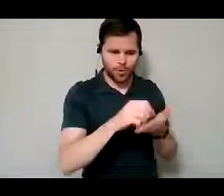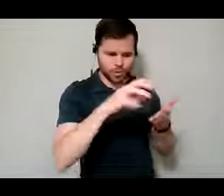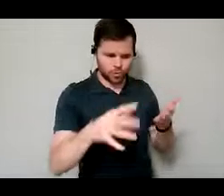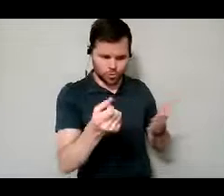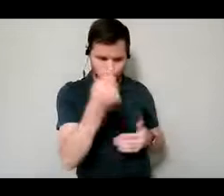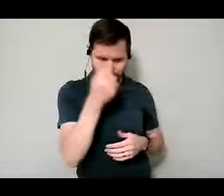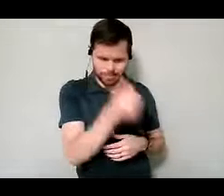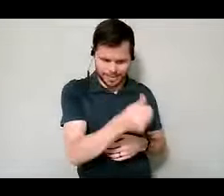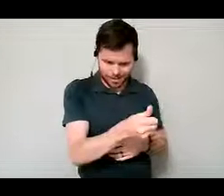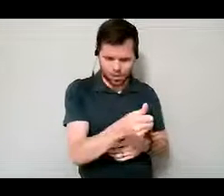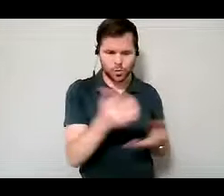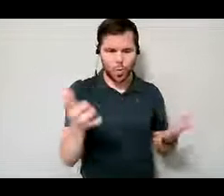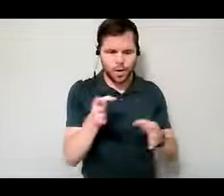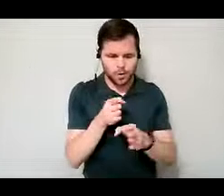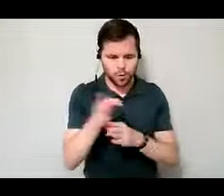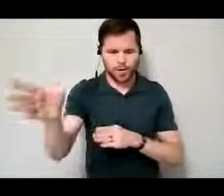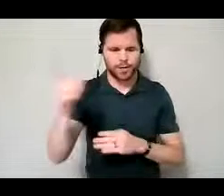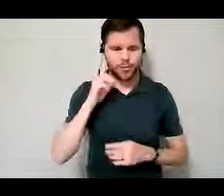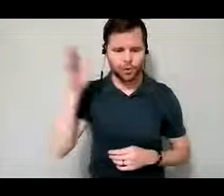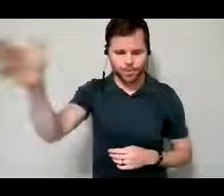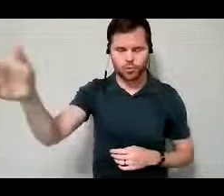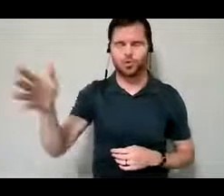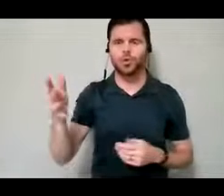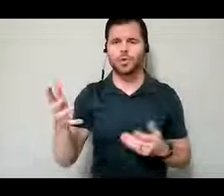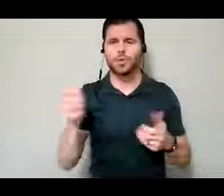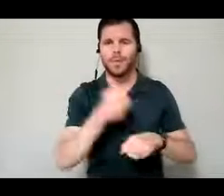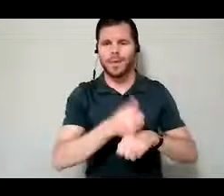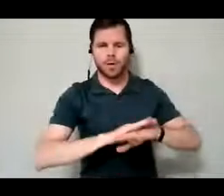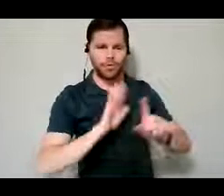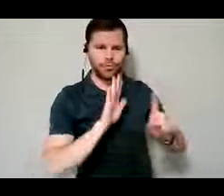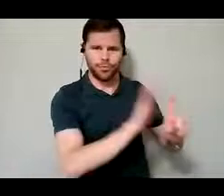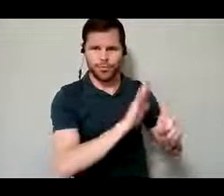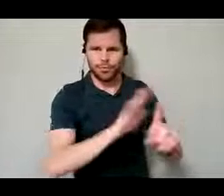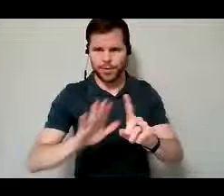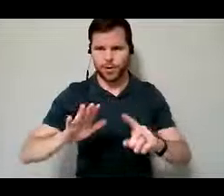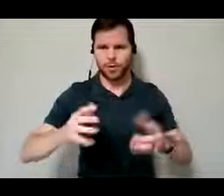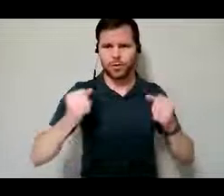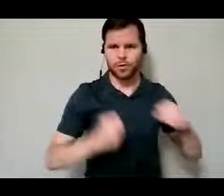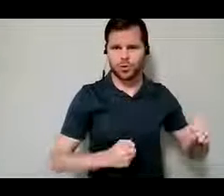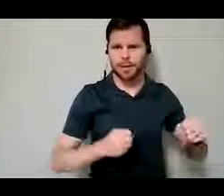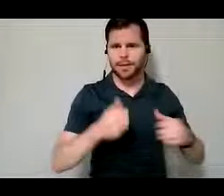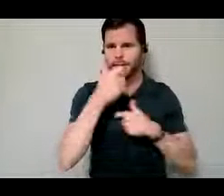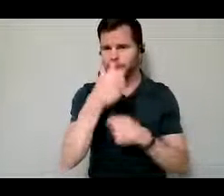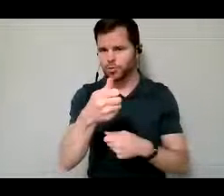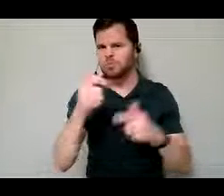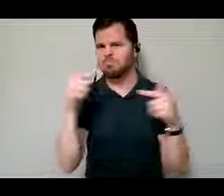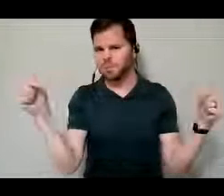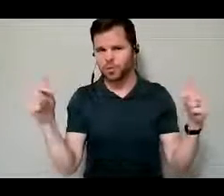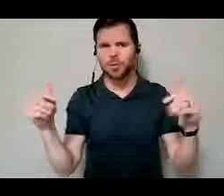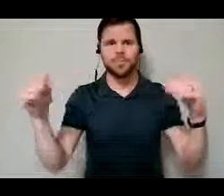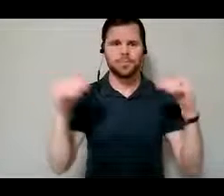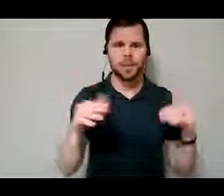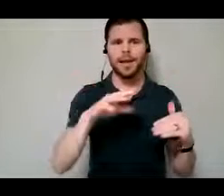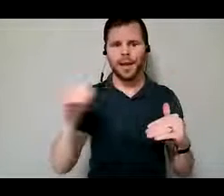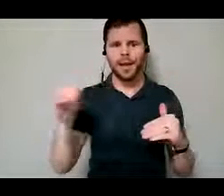careers what they may be interested in based on their own individual strengths and interests. So we'll talk about that and share some resources